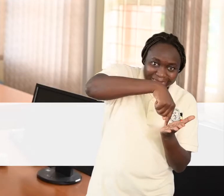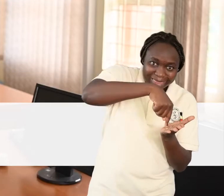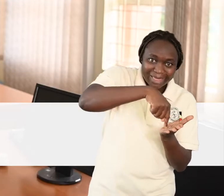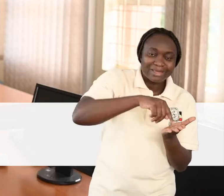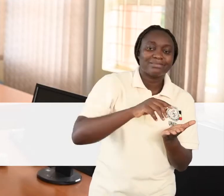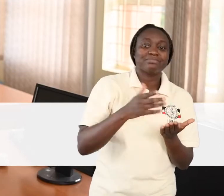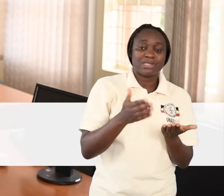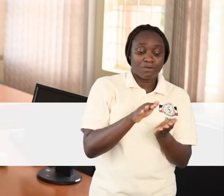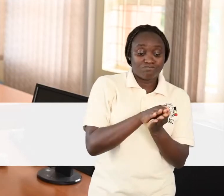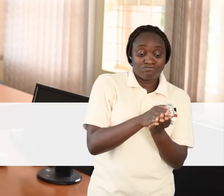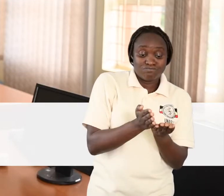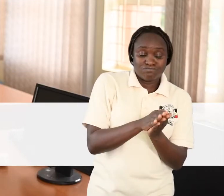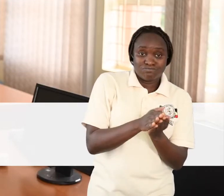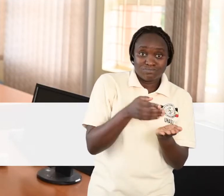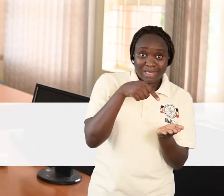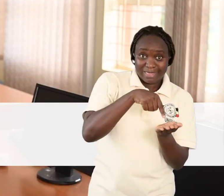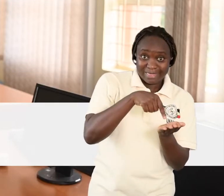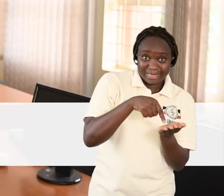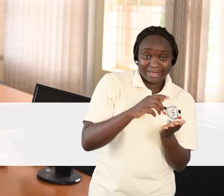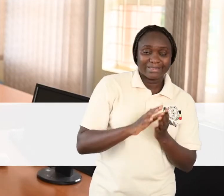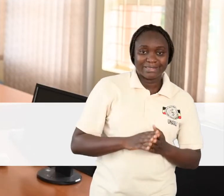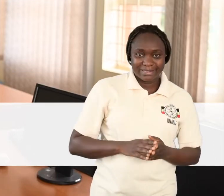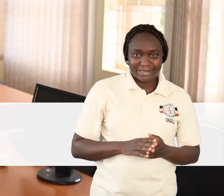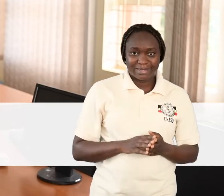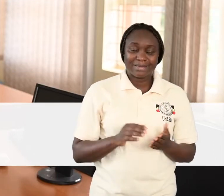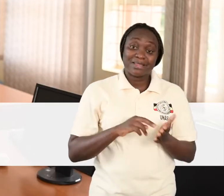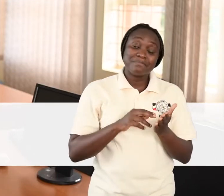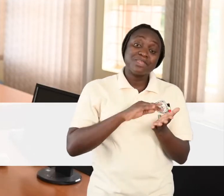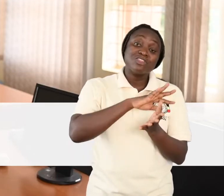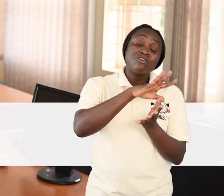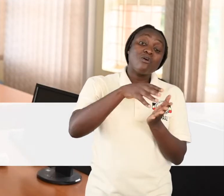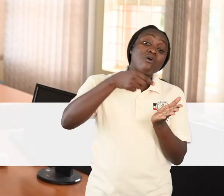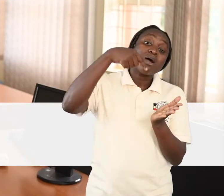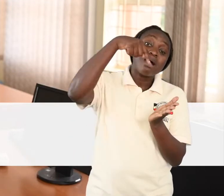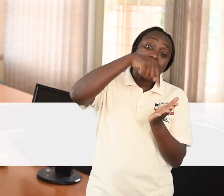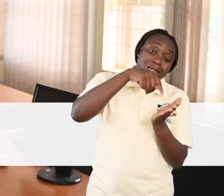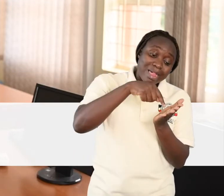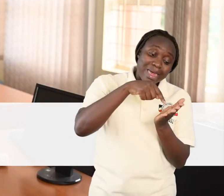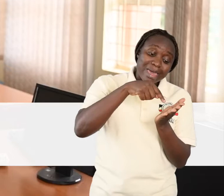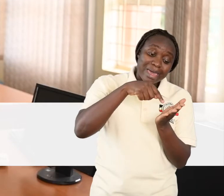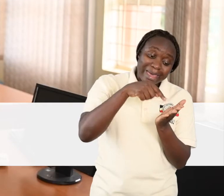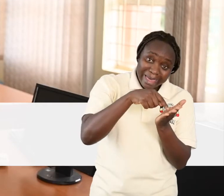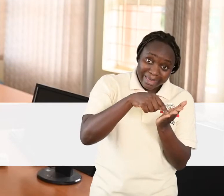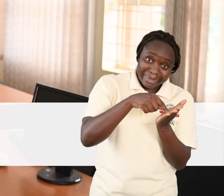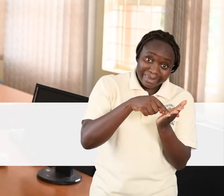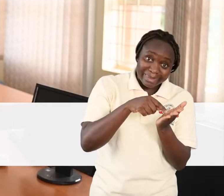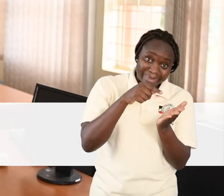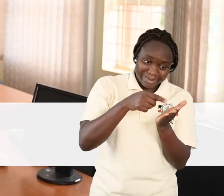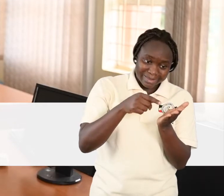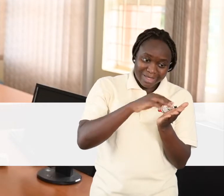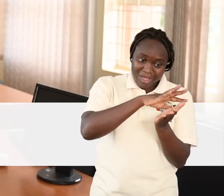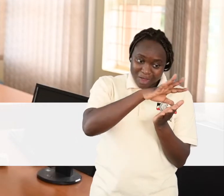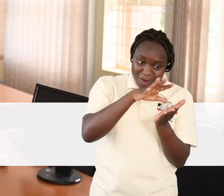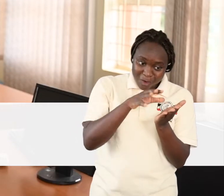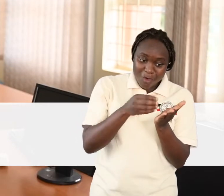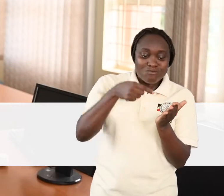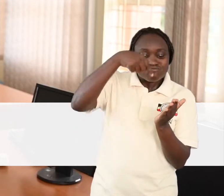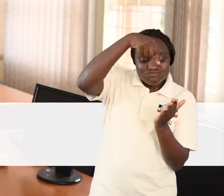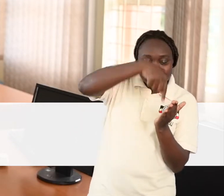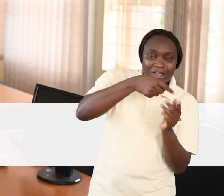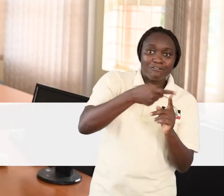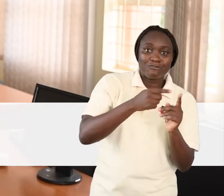set, meaning that those instruments are subsets of the big set.